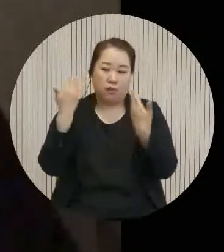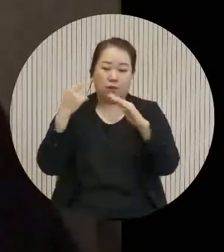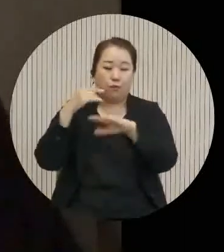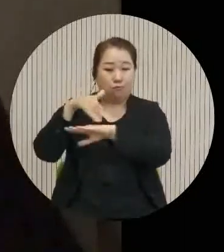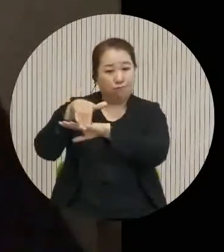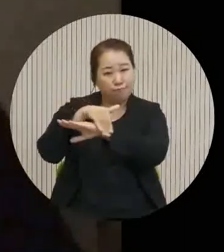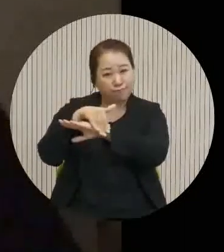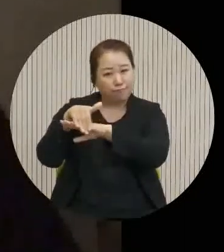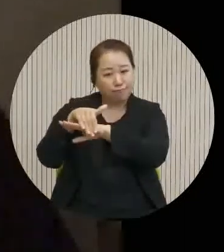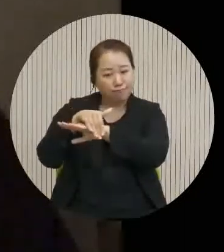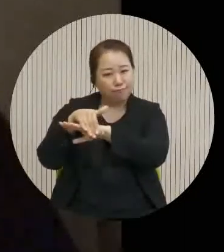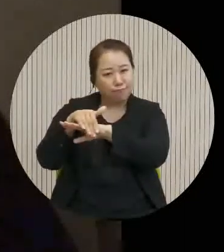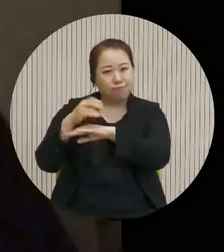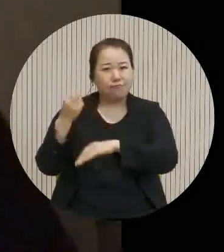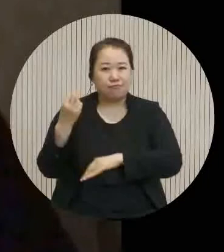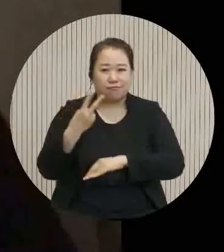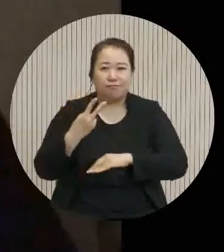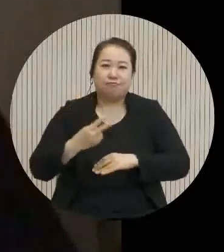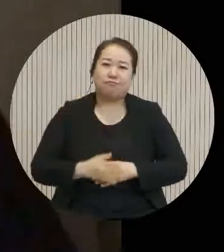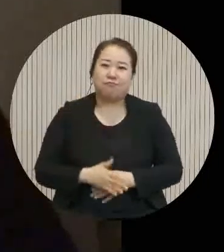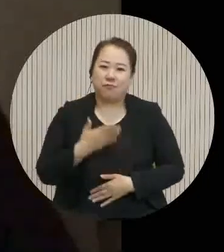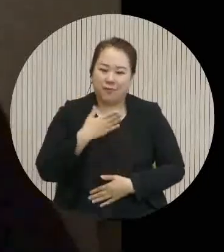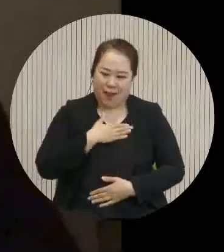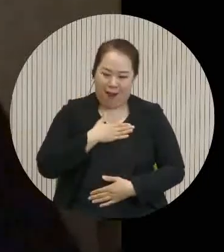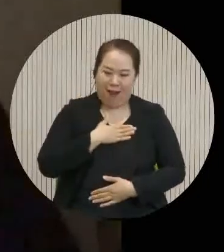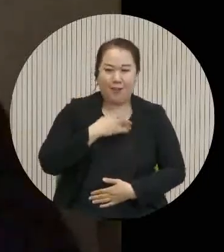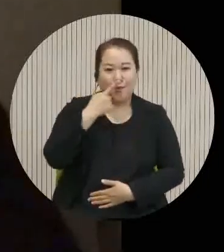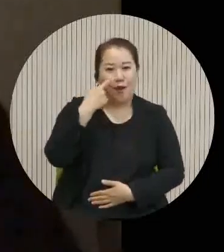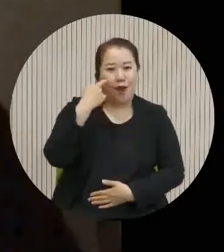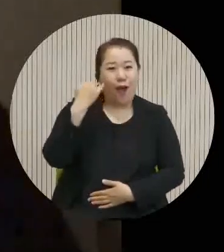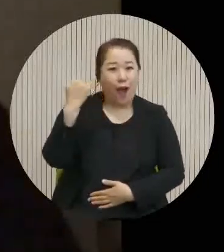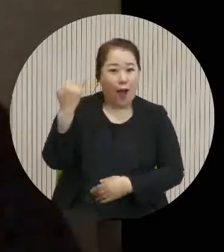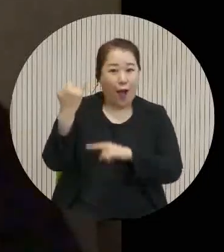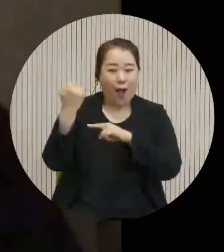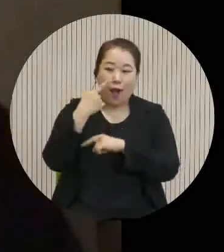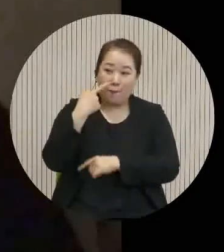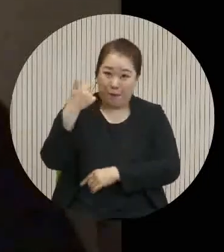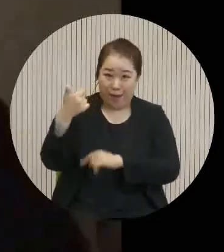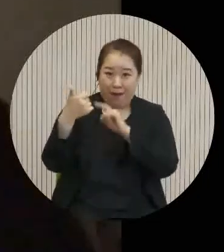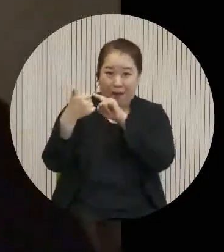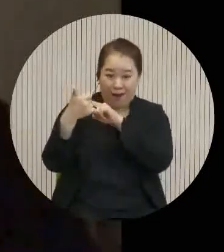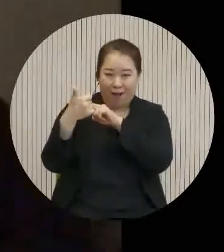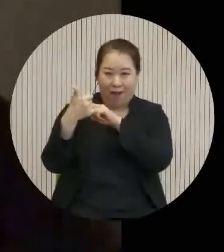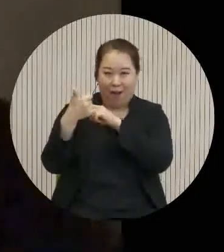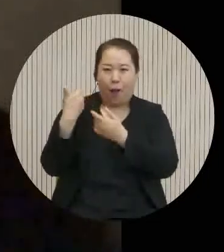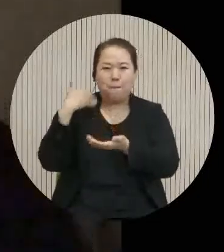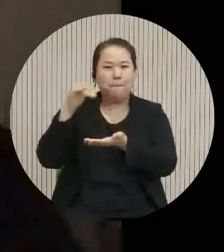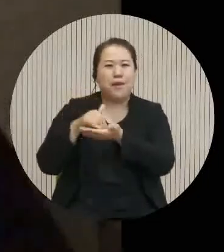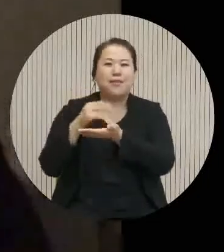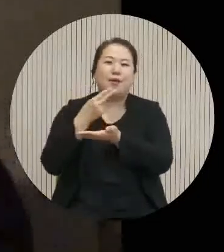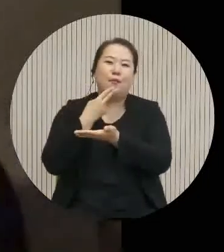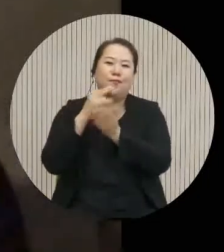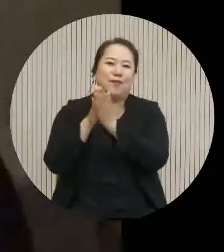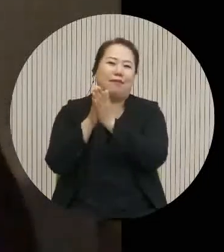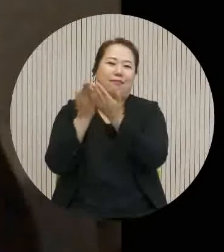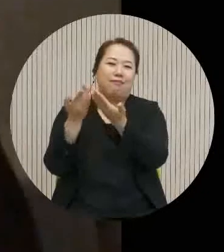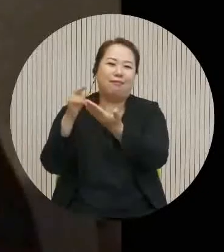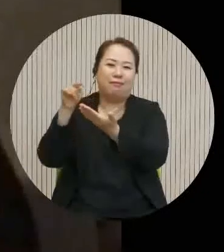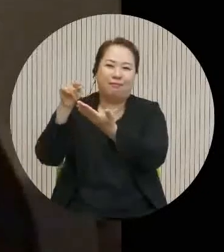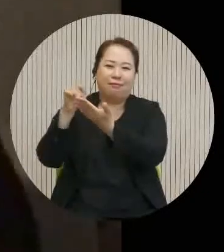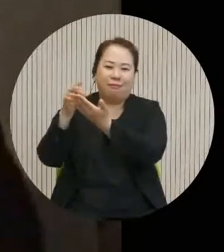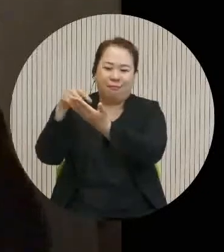attendance, mixed with knowledge I absorbed from random readings of my or Daddy's ever-growing